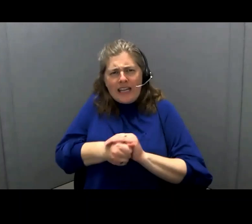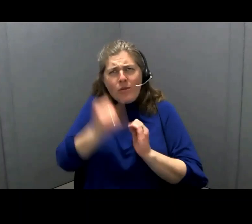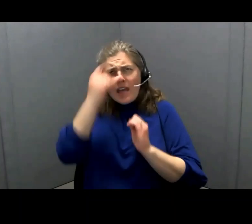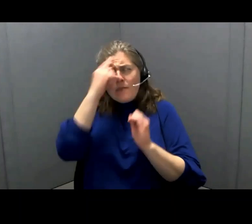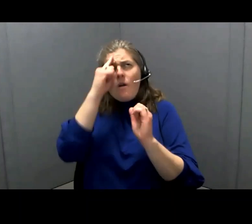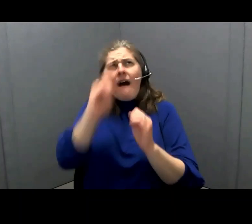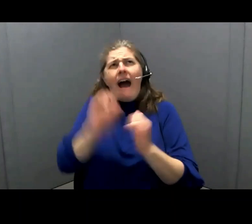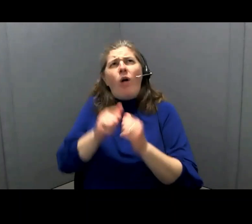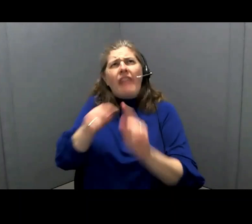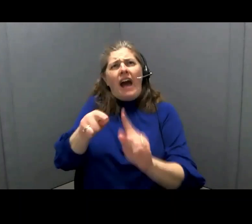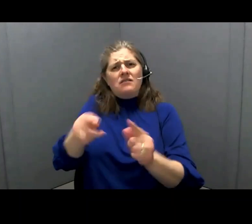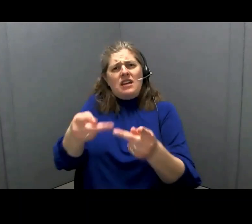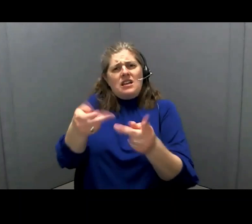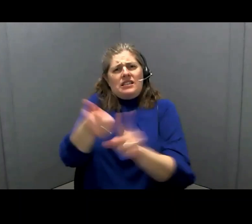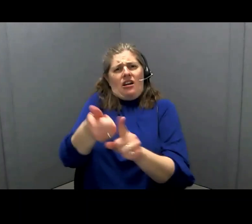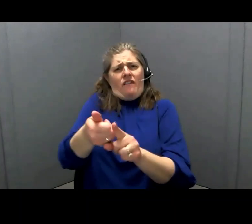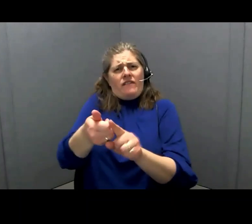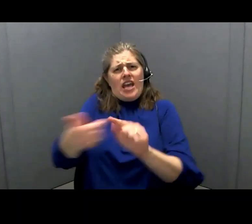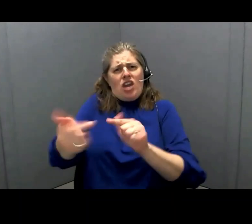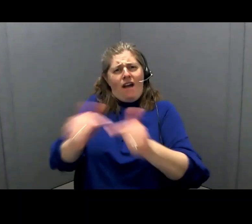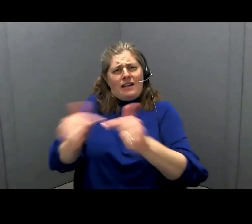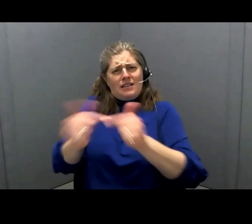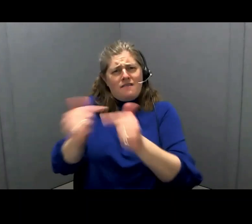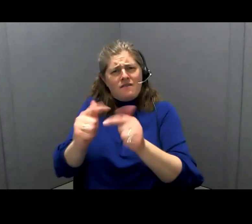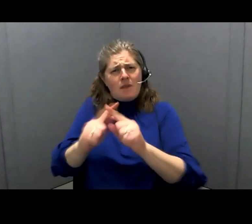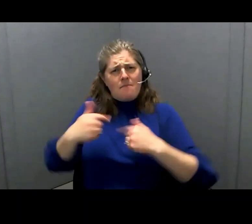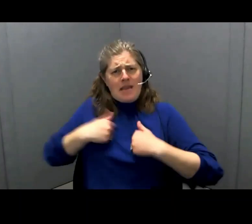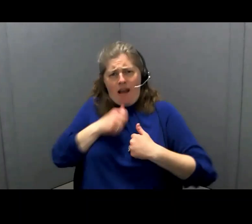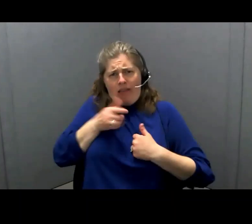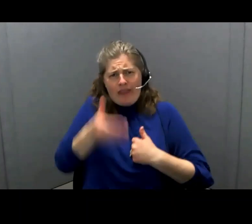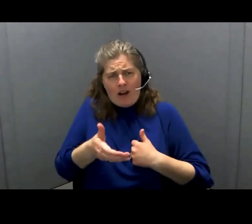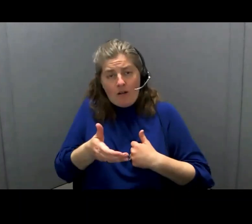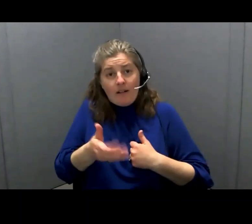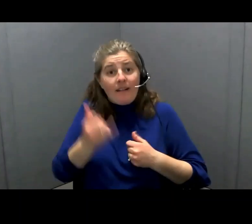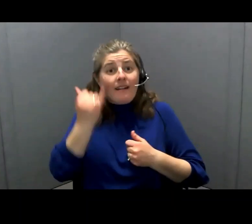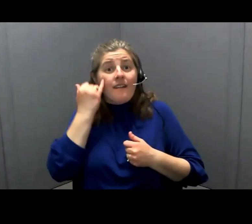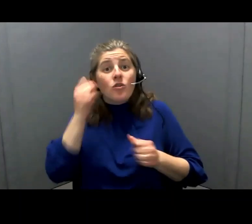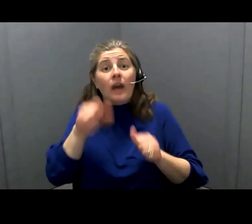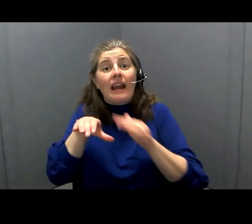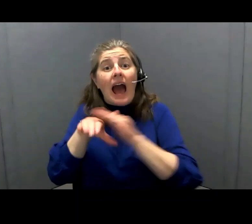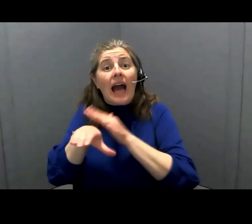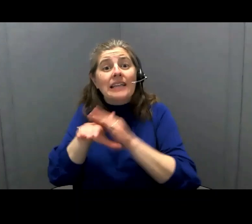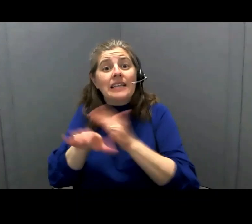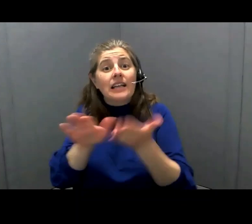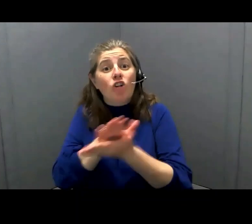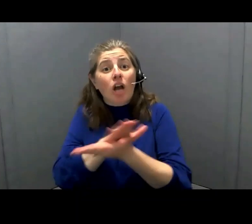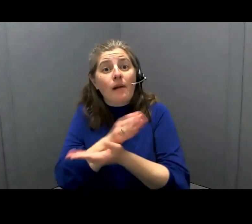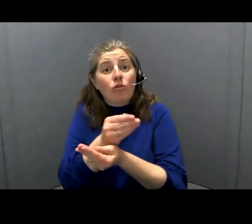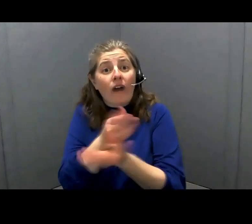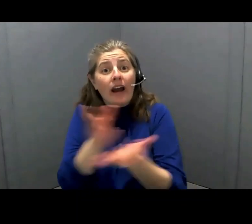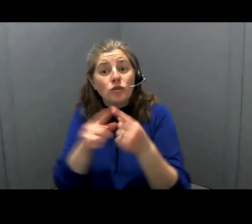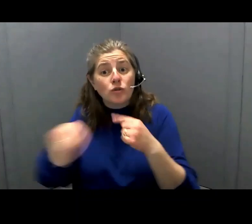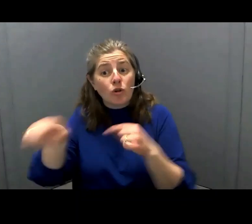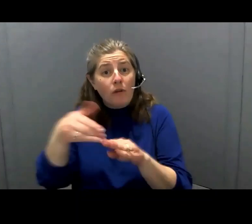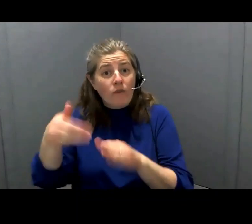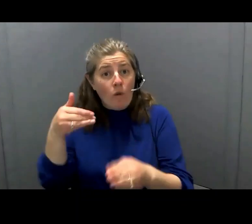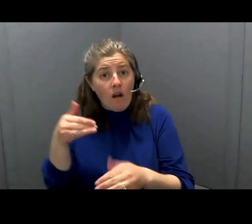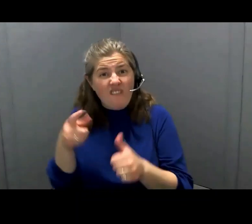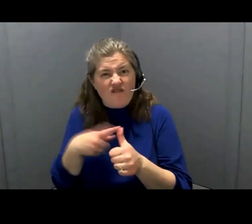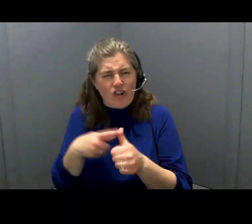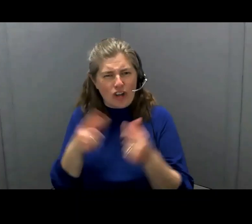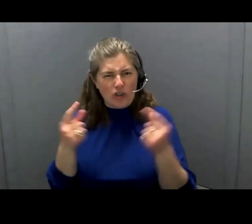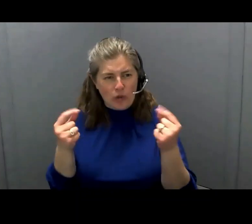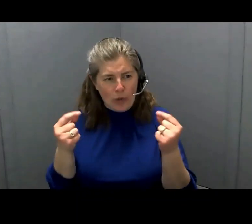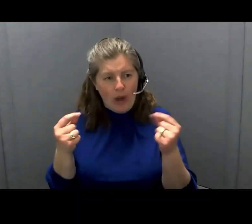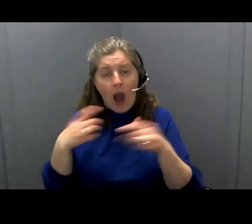that, if you can access the document that I've provided, the first thing that I'm